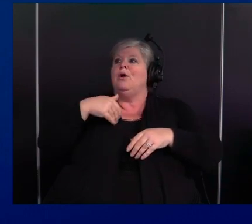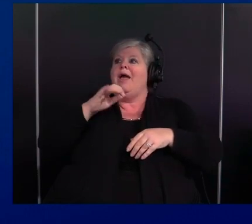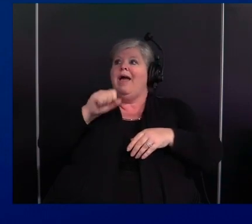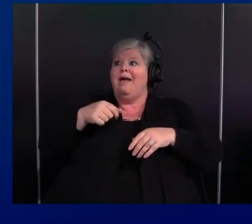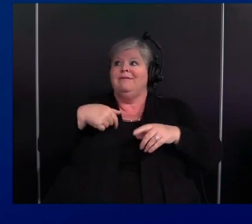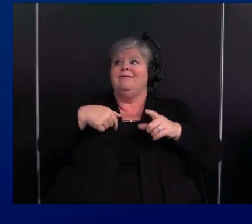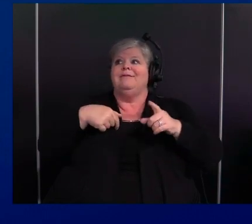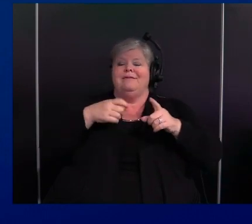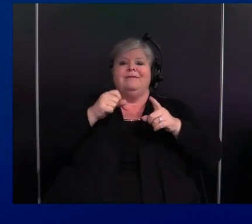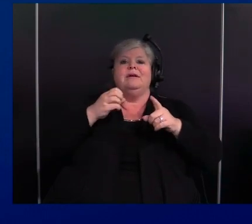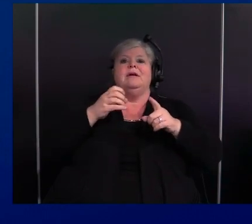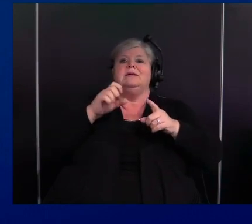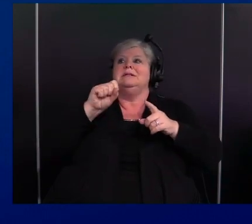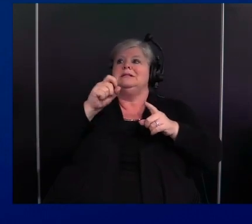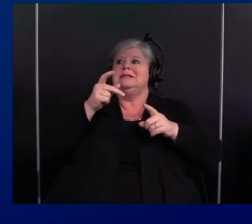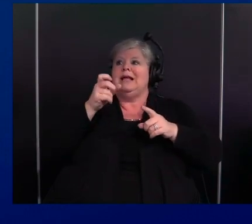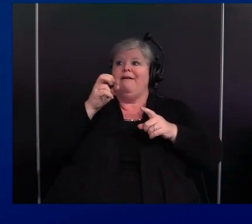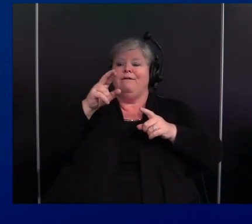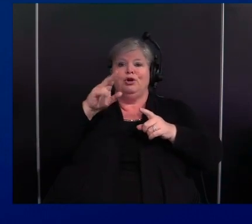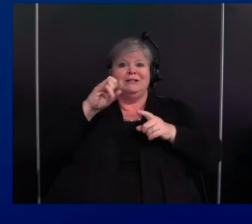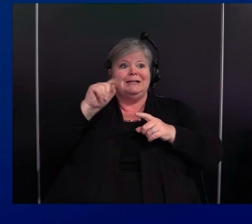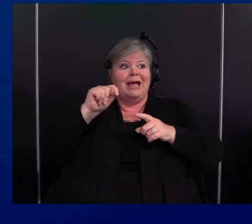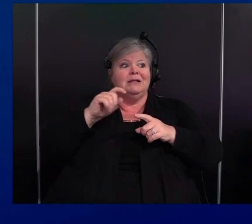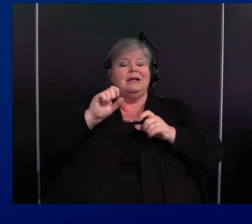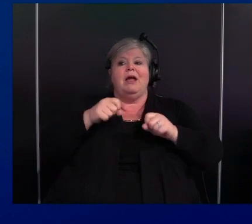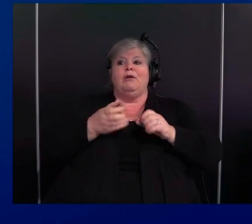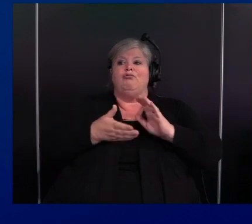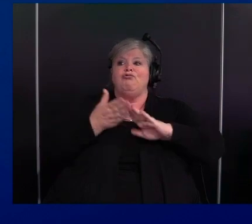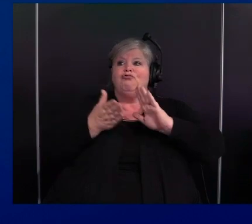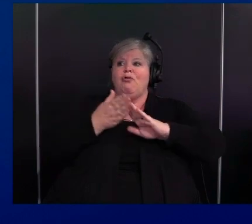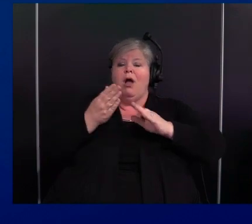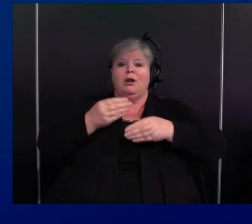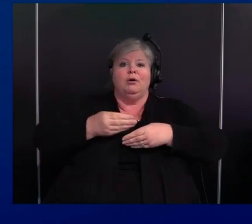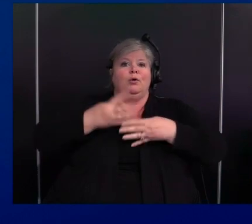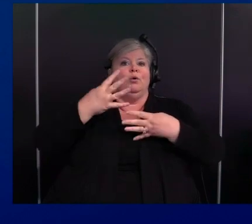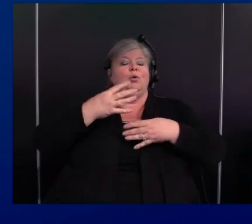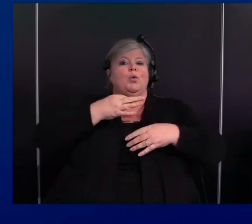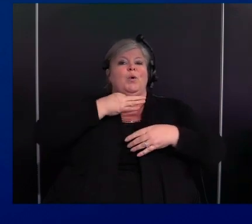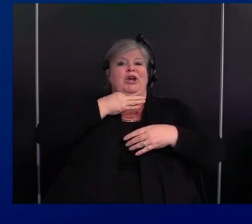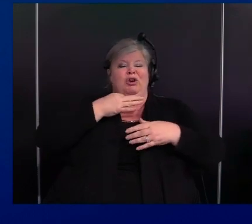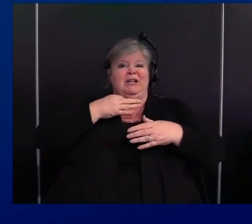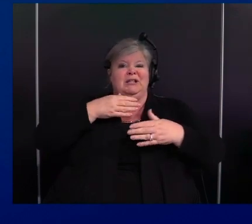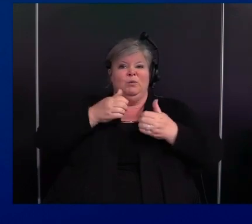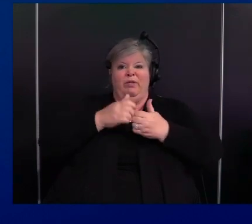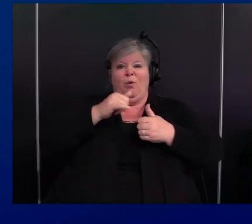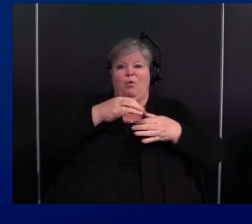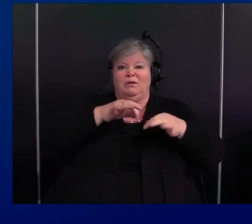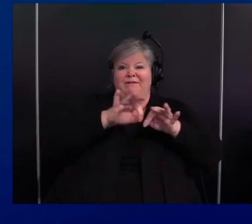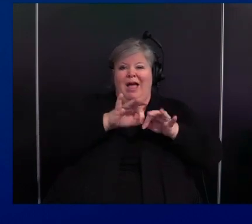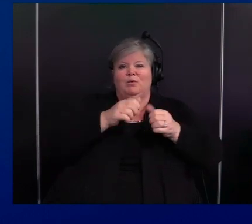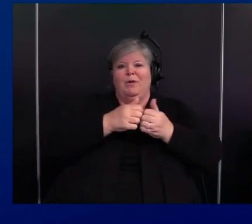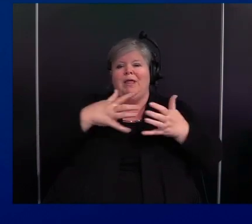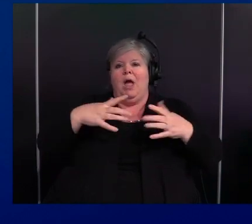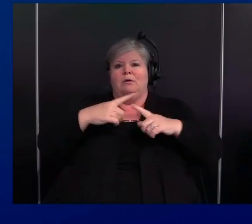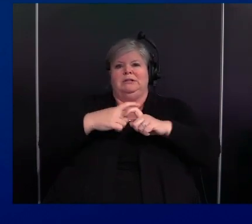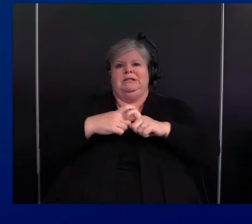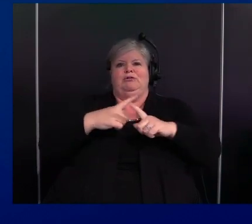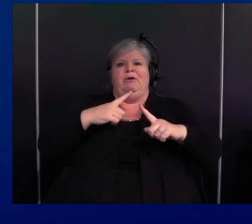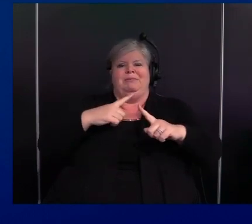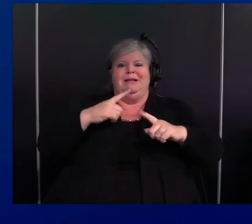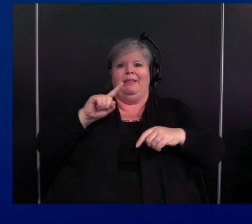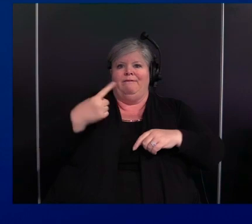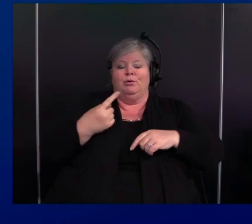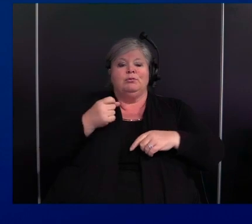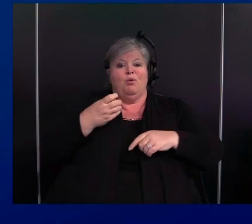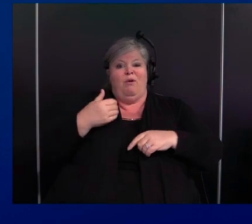the database and do queries against those values without decrypting them first. Yeah. Right? So you get some